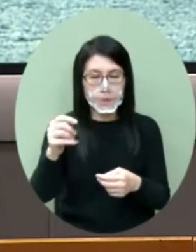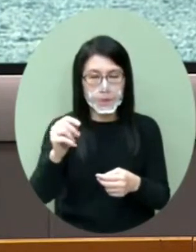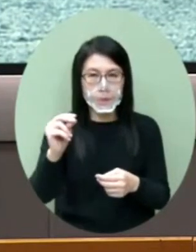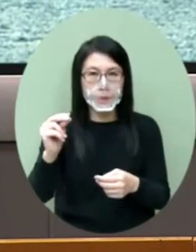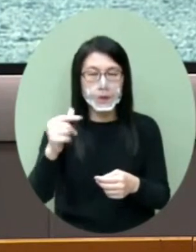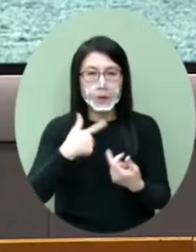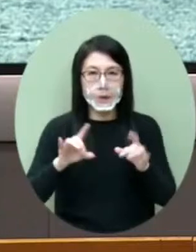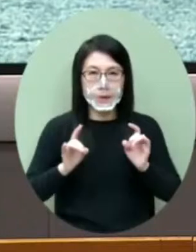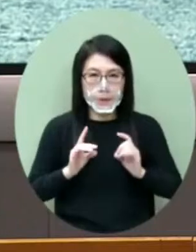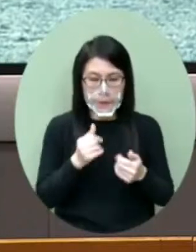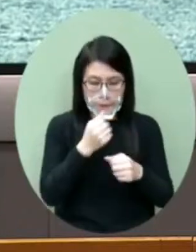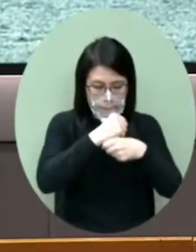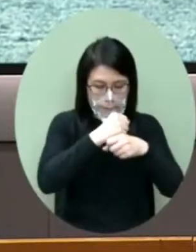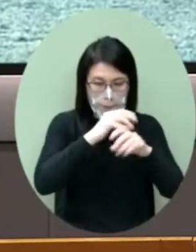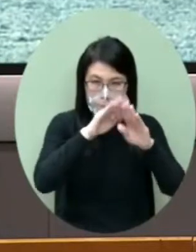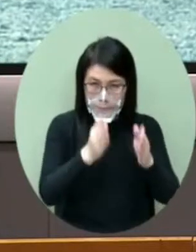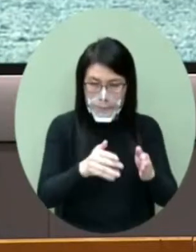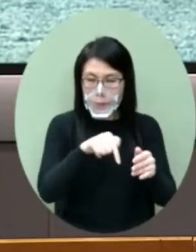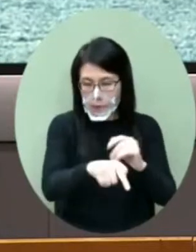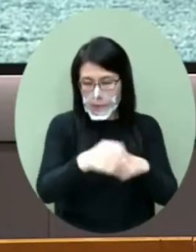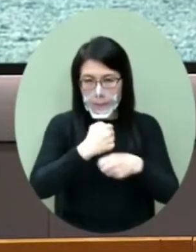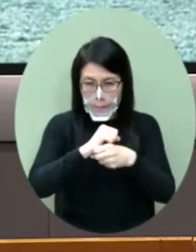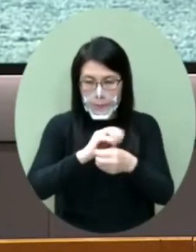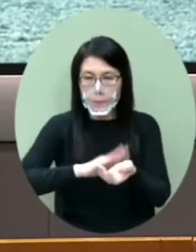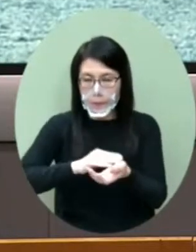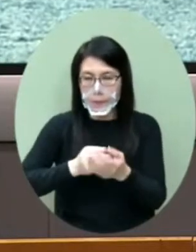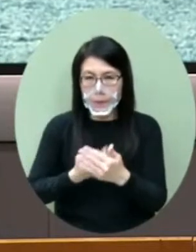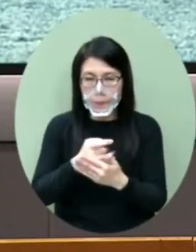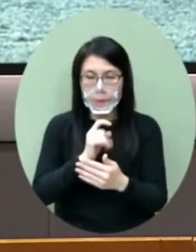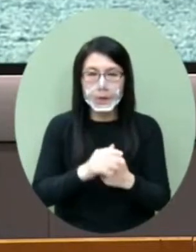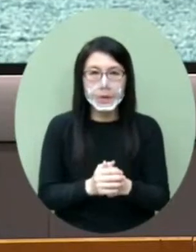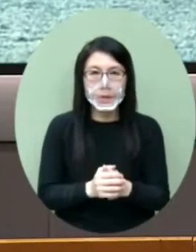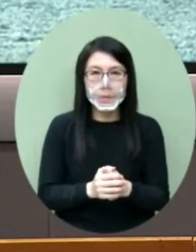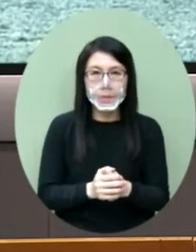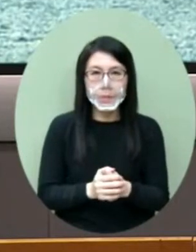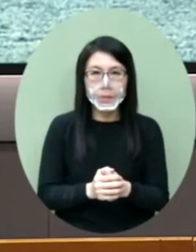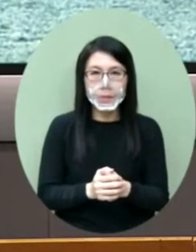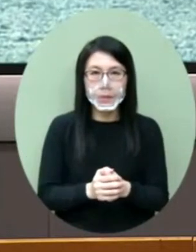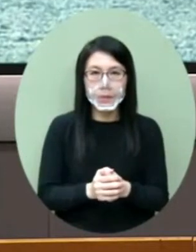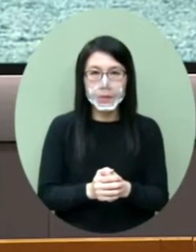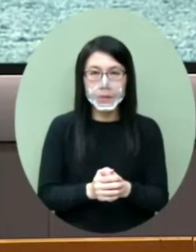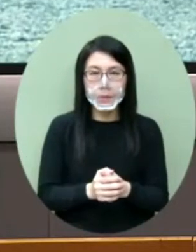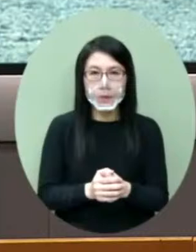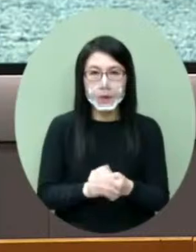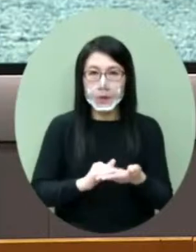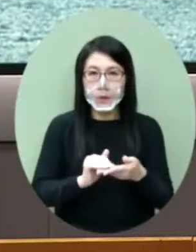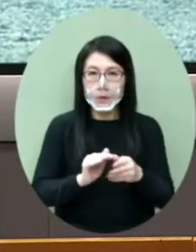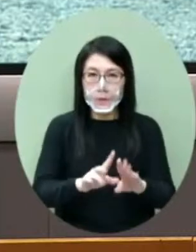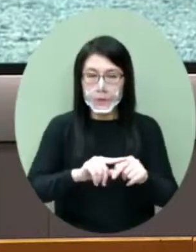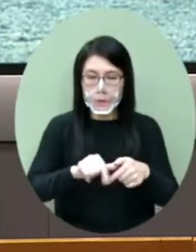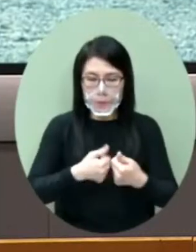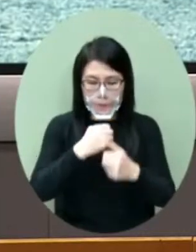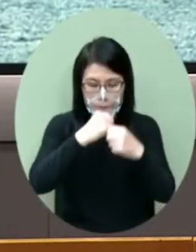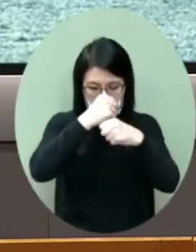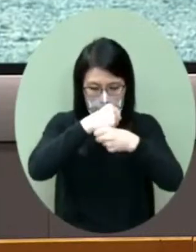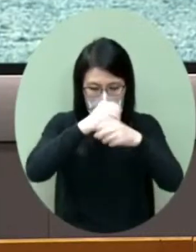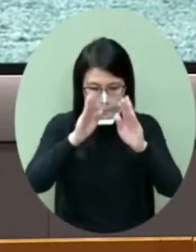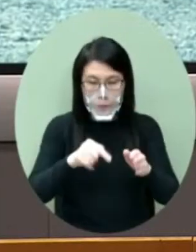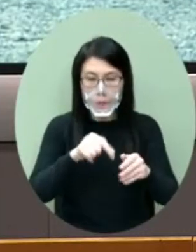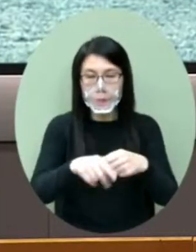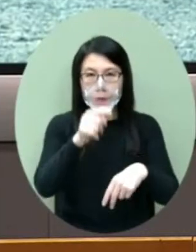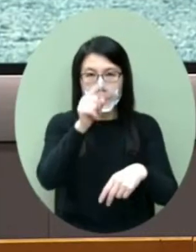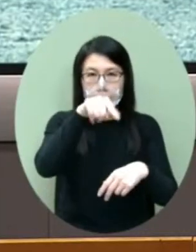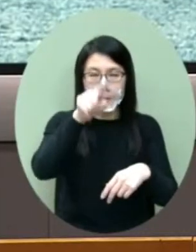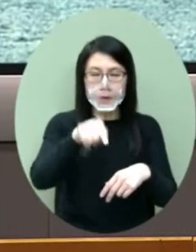The remaining 2,527 cases are picked up by private laboratories. Well, for